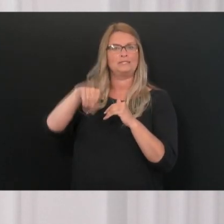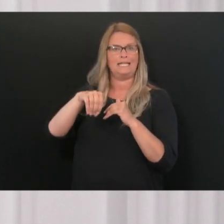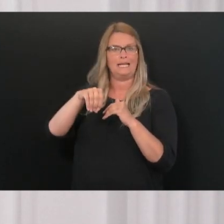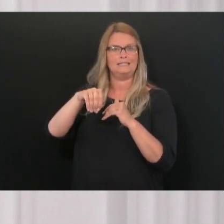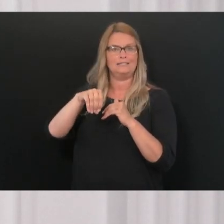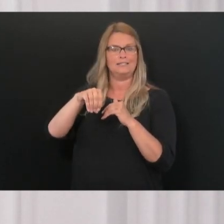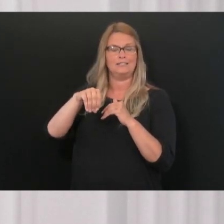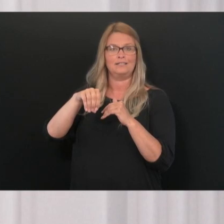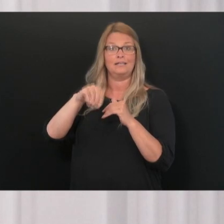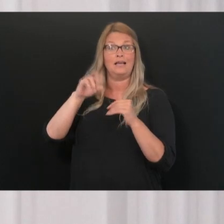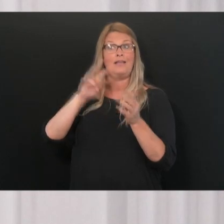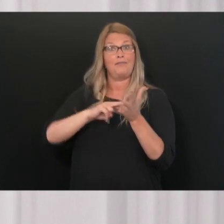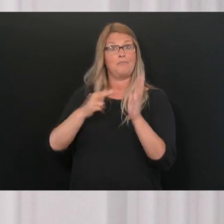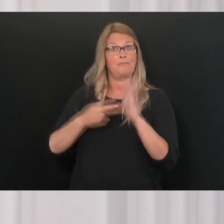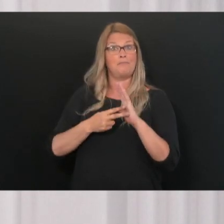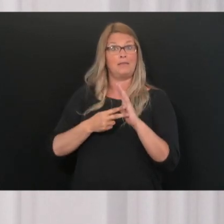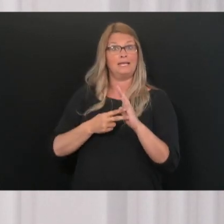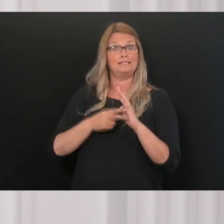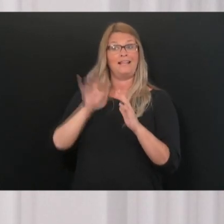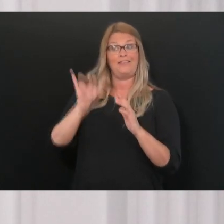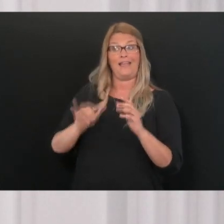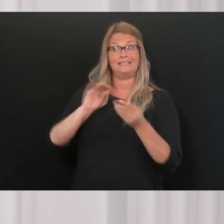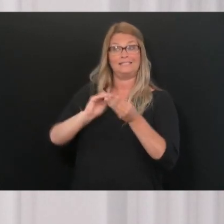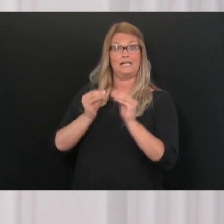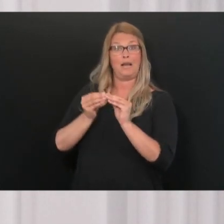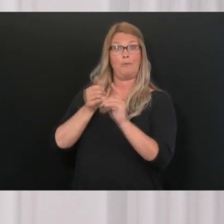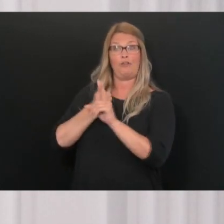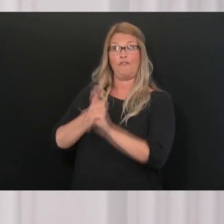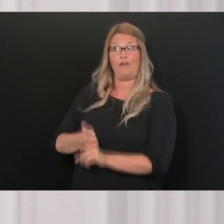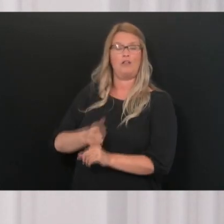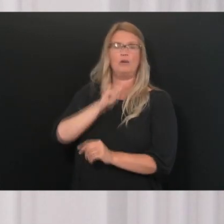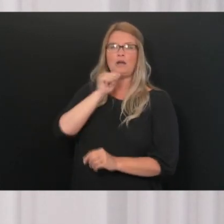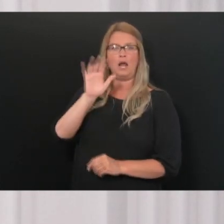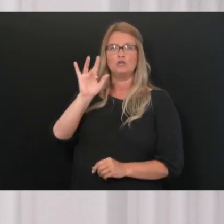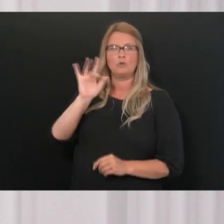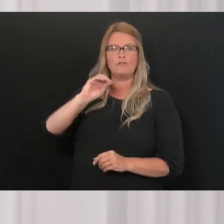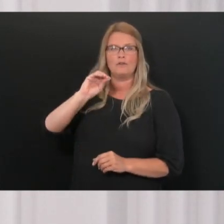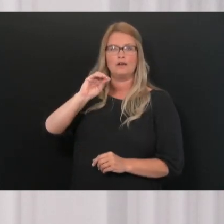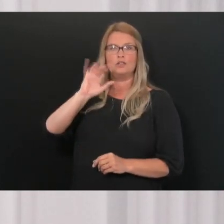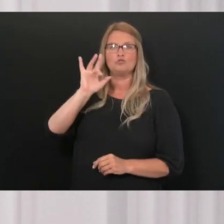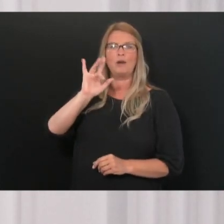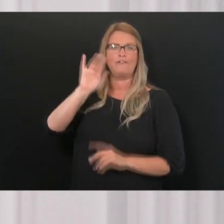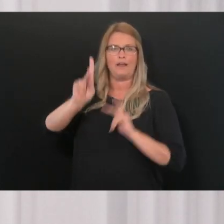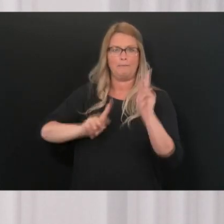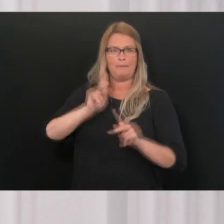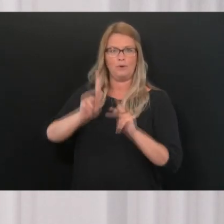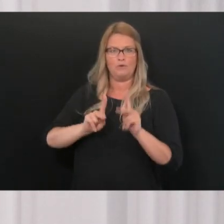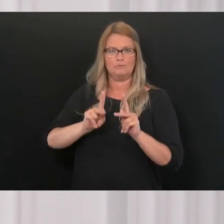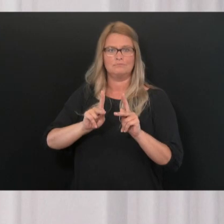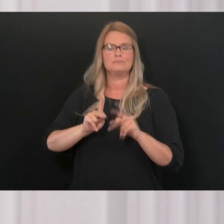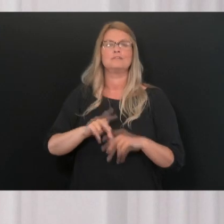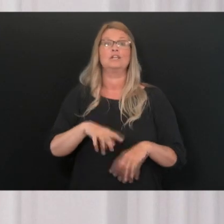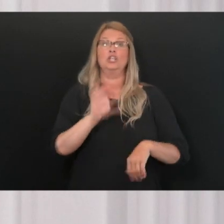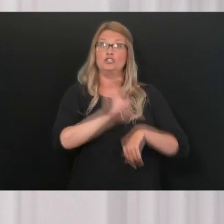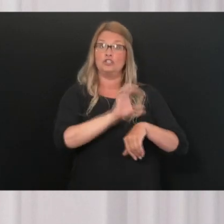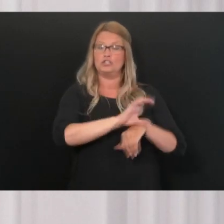occupancy, then that's going to be the number that controls and not the 25%. Our churches, we have never closed. We put out guidance on our churches and